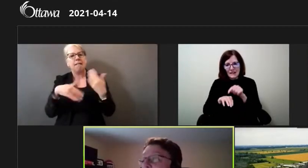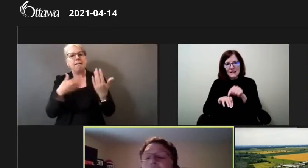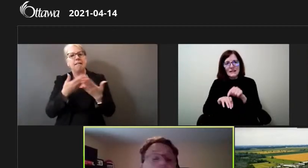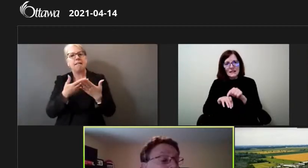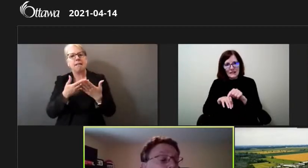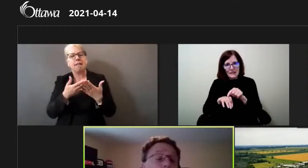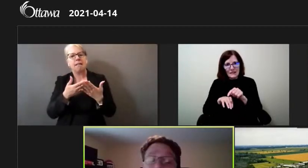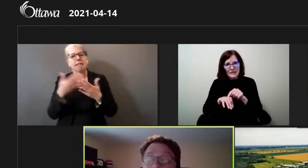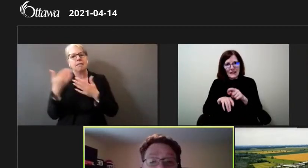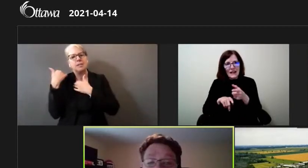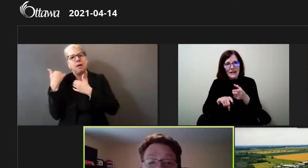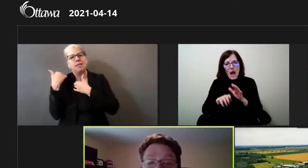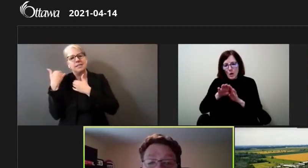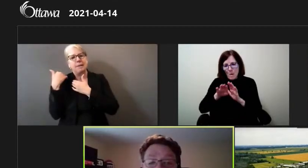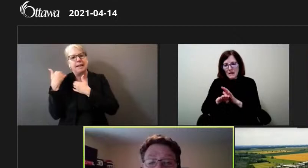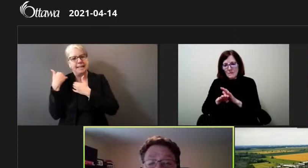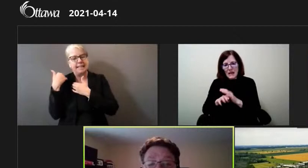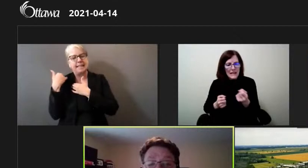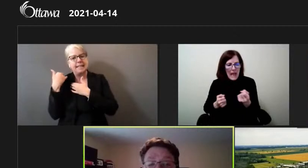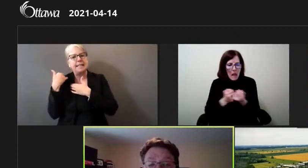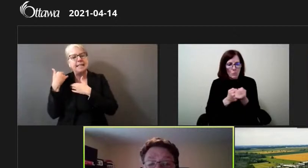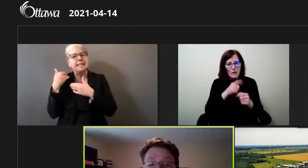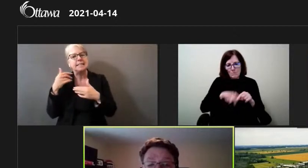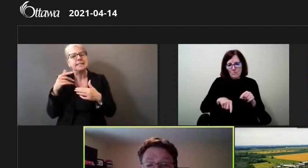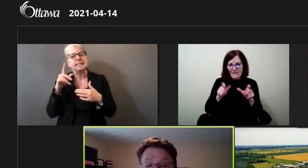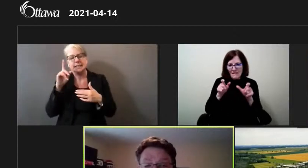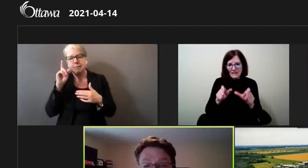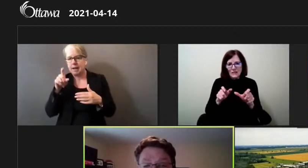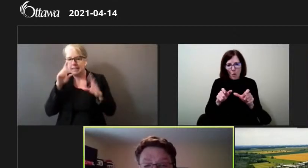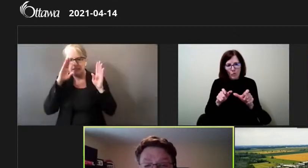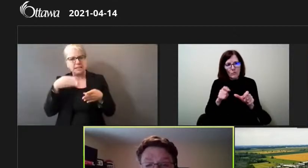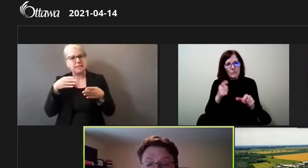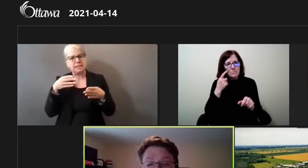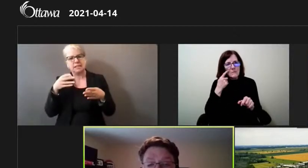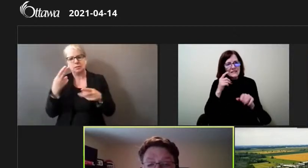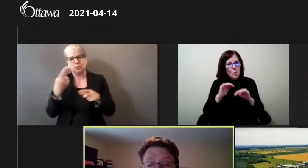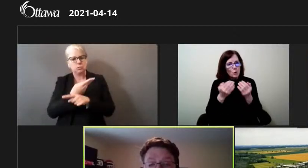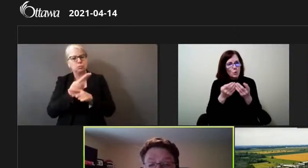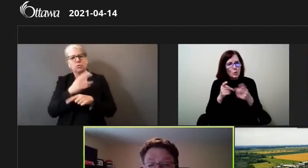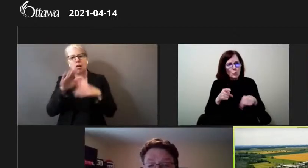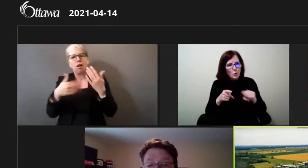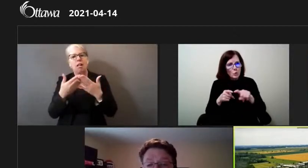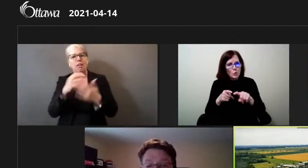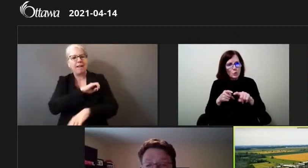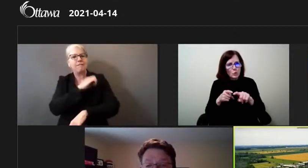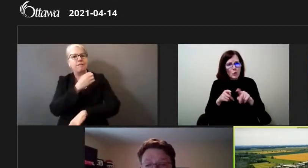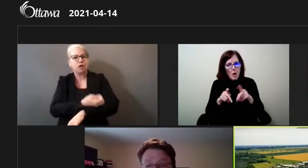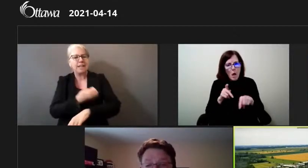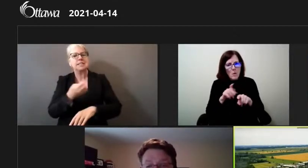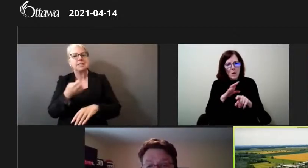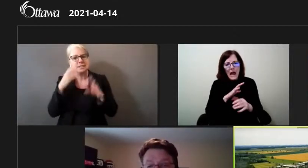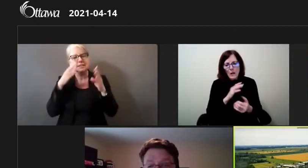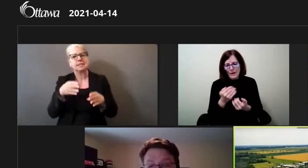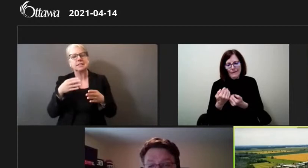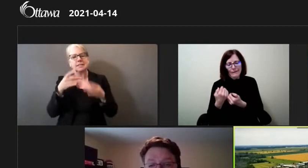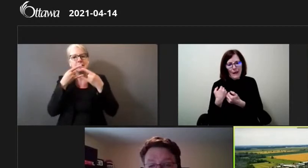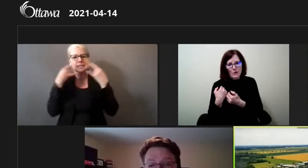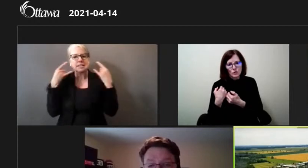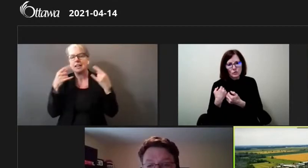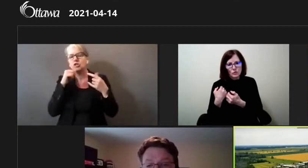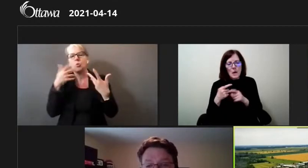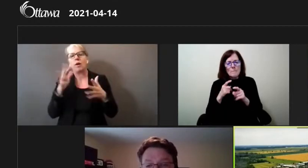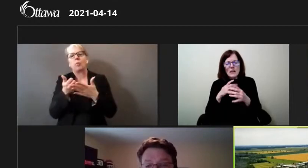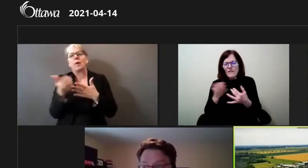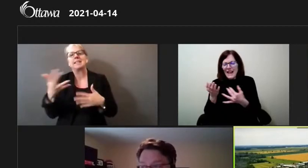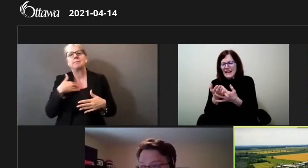a task or responsibility to be really using all of our channels to be emphasizing. Can I just interrupt, please, because I don't want to waste